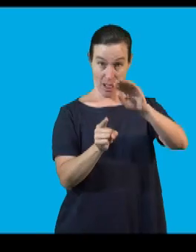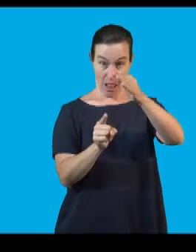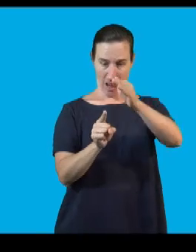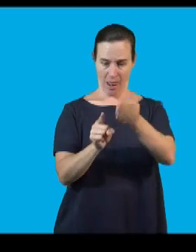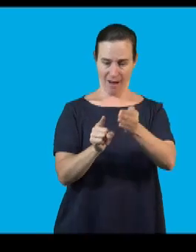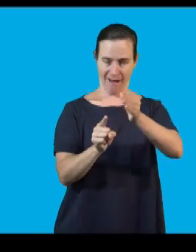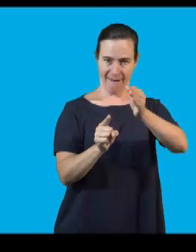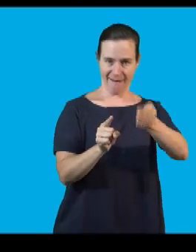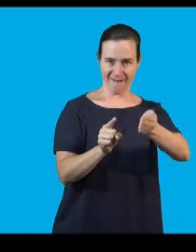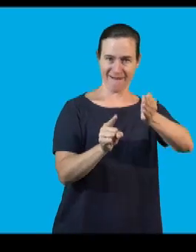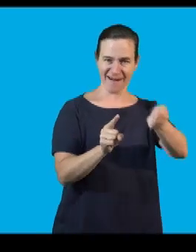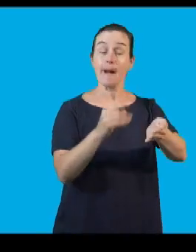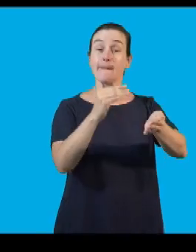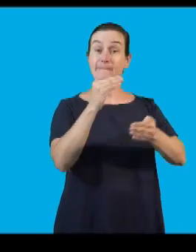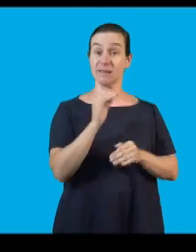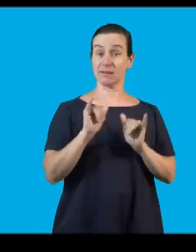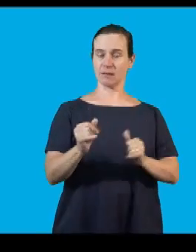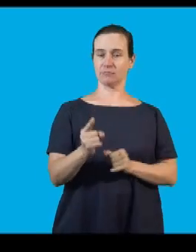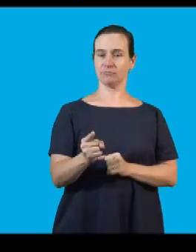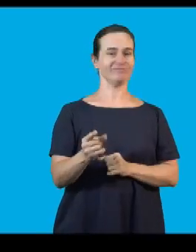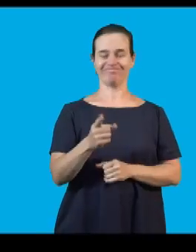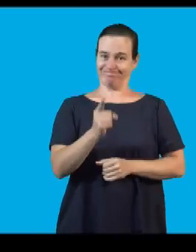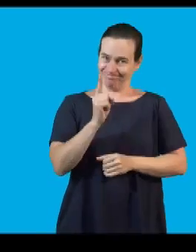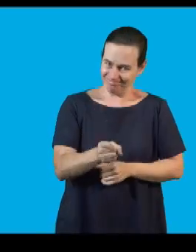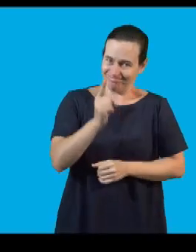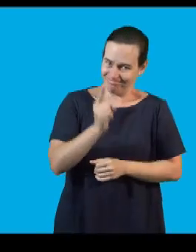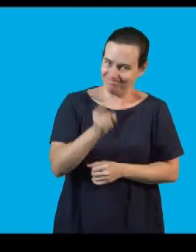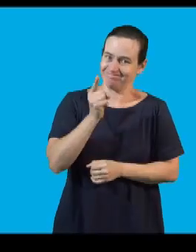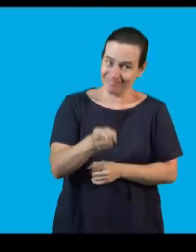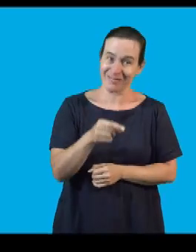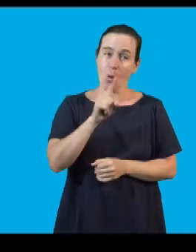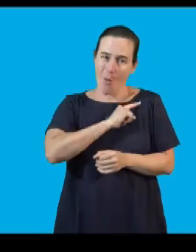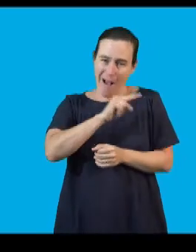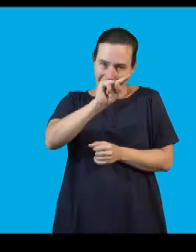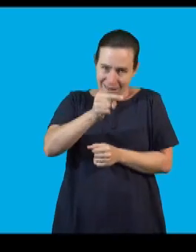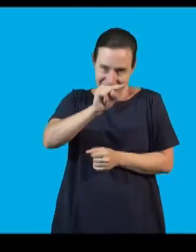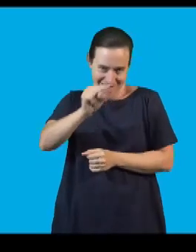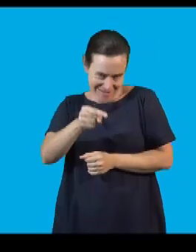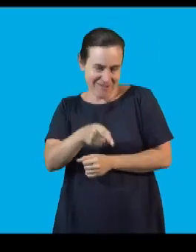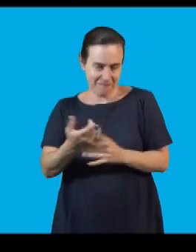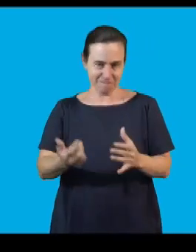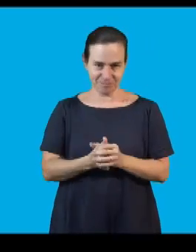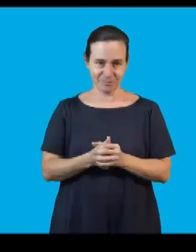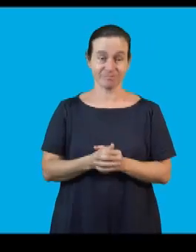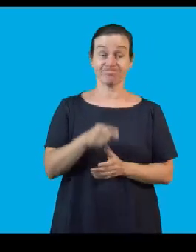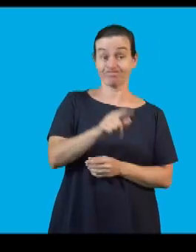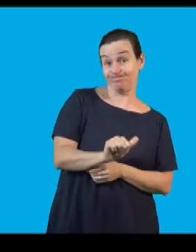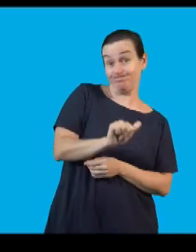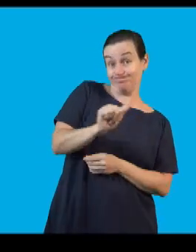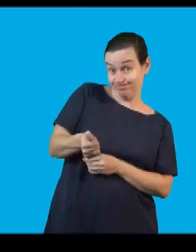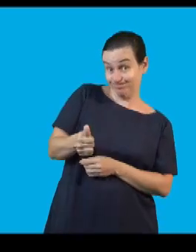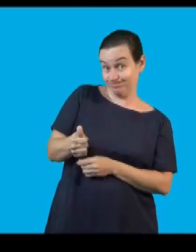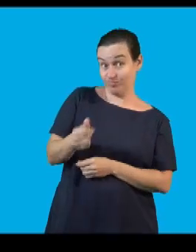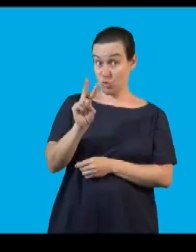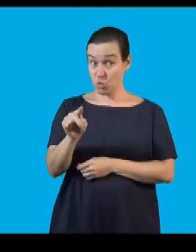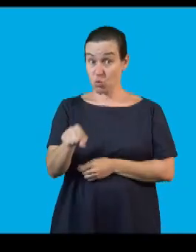finger, which means that finger is actually moving. It's not stationary. The animata shows you the movement of that finger, all right? And also